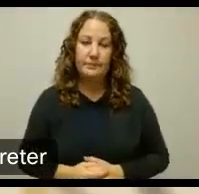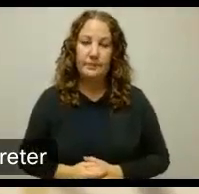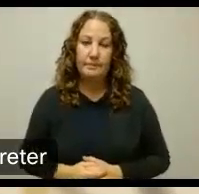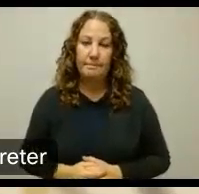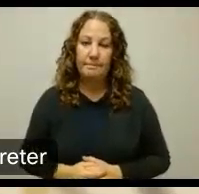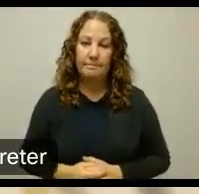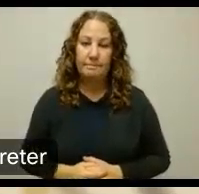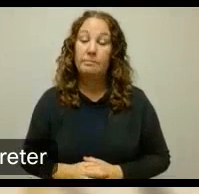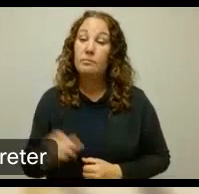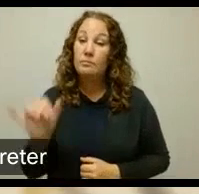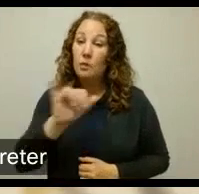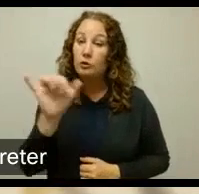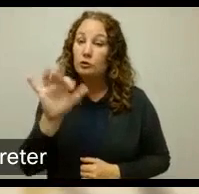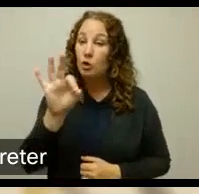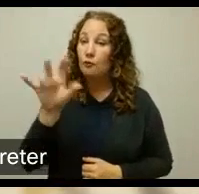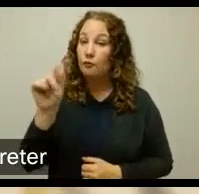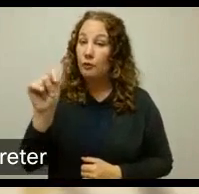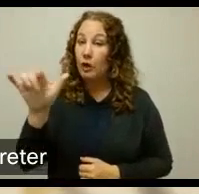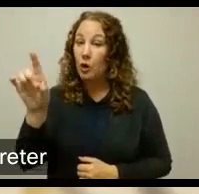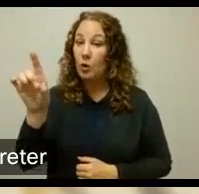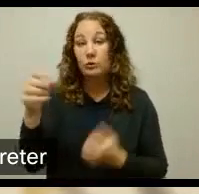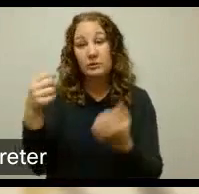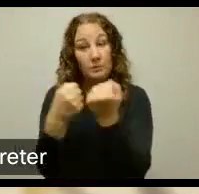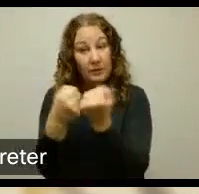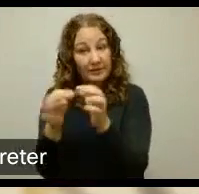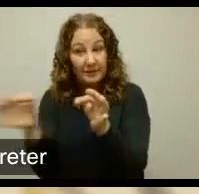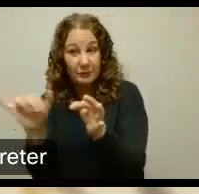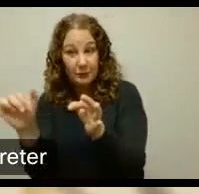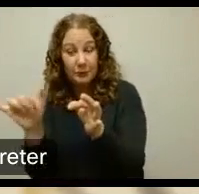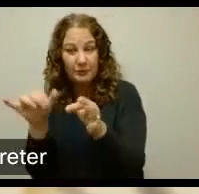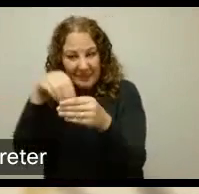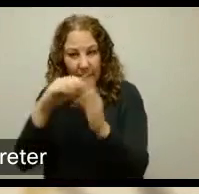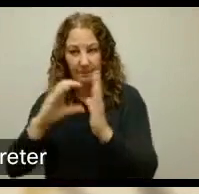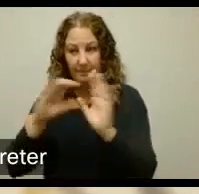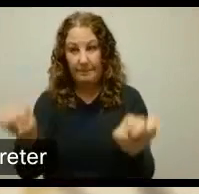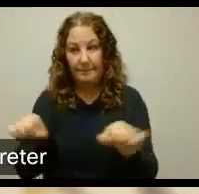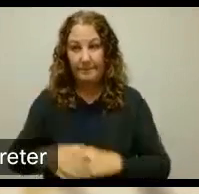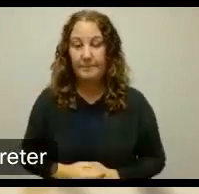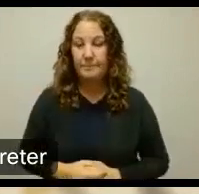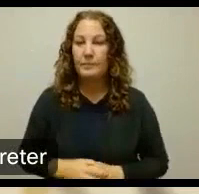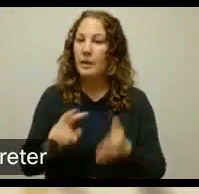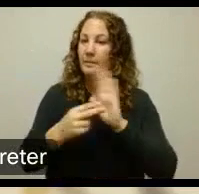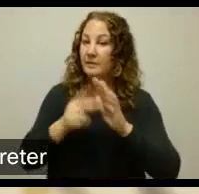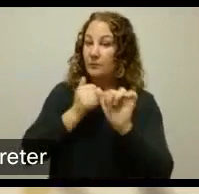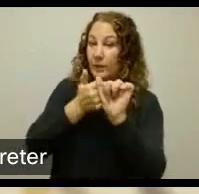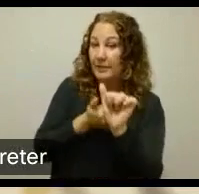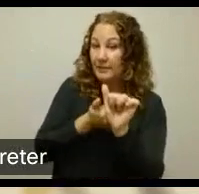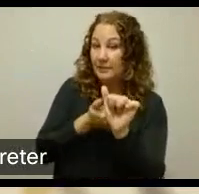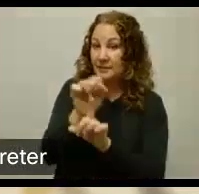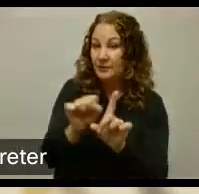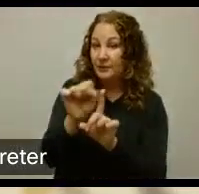You can also front-load your supporting sentences within a paragraph. So in each of these